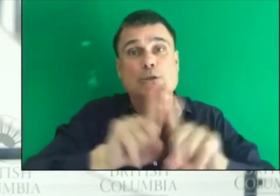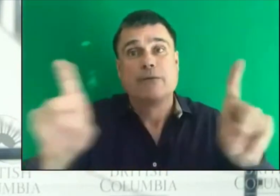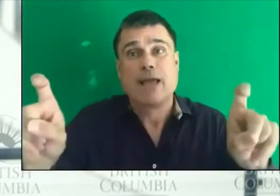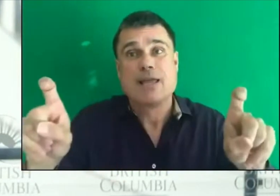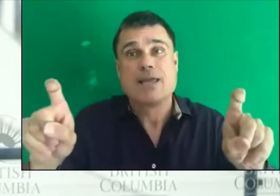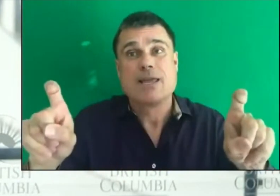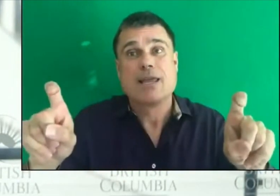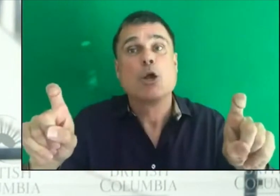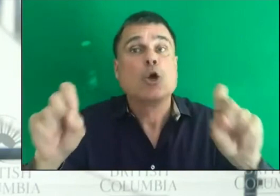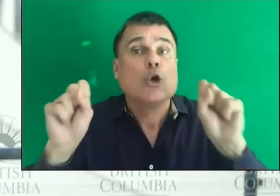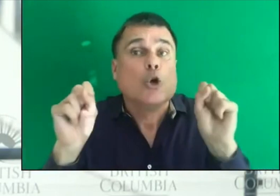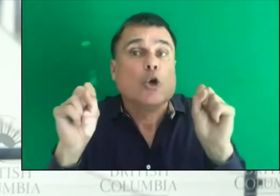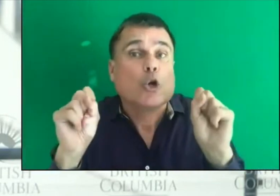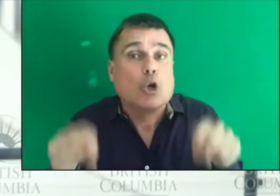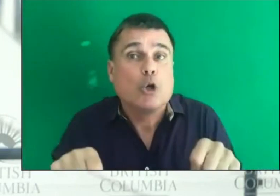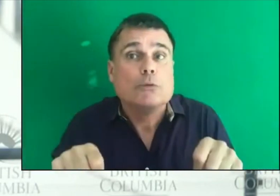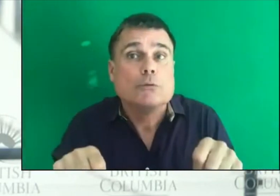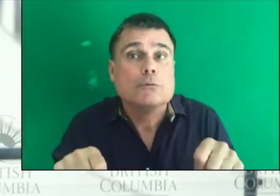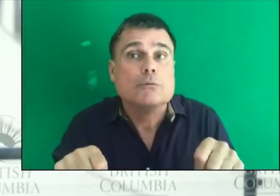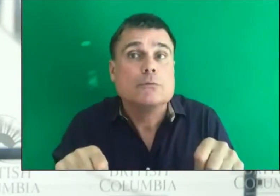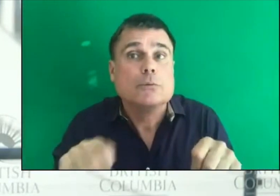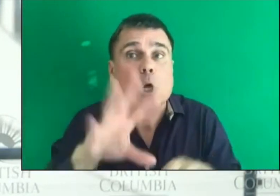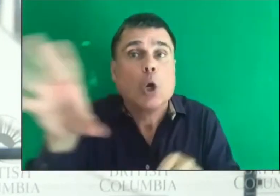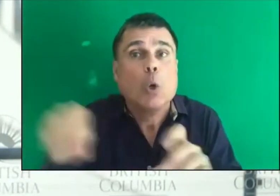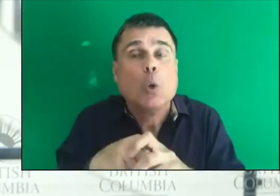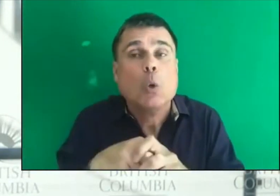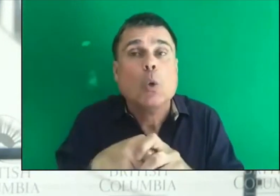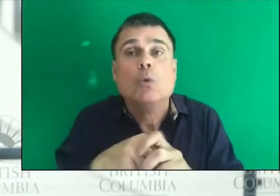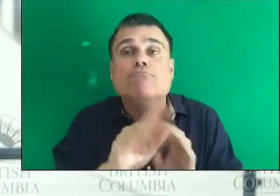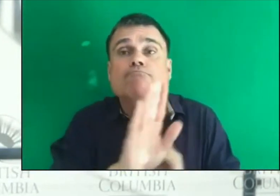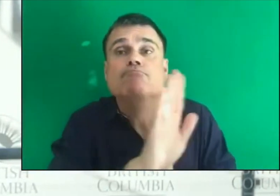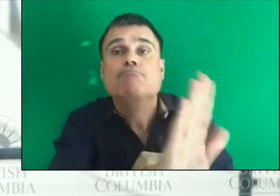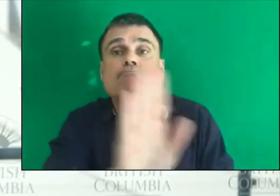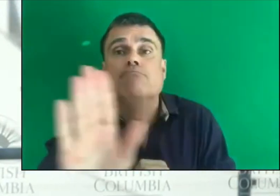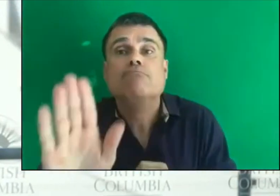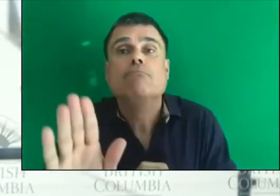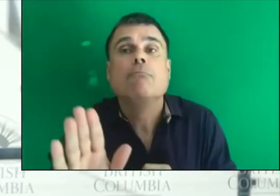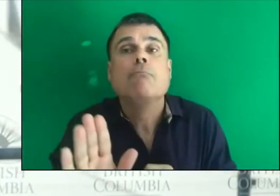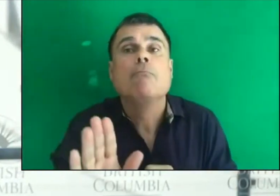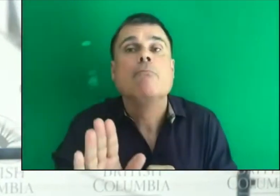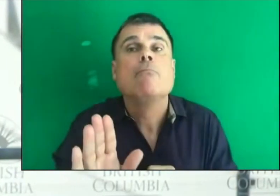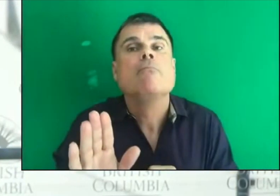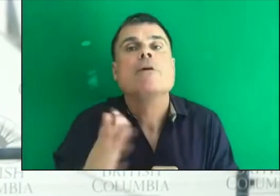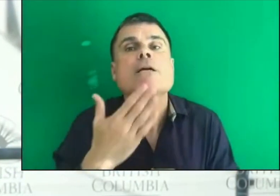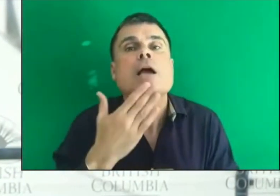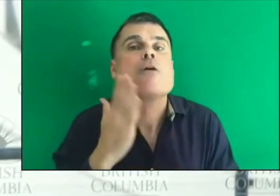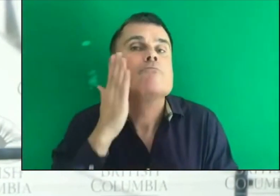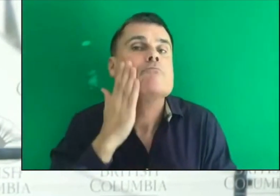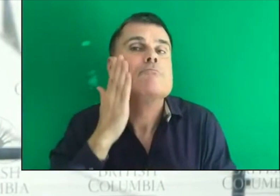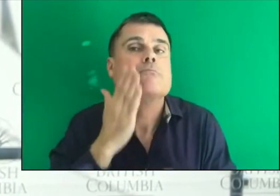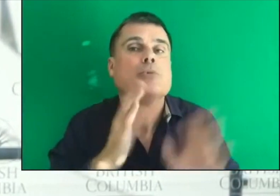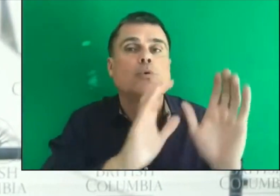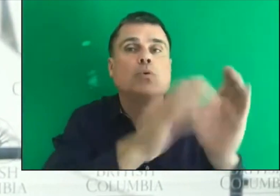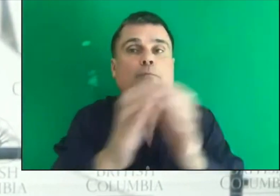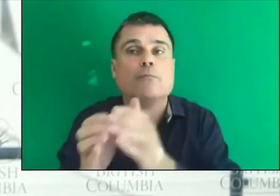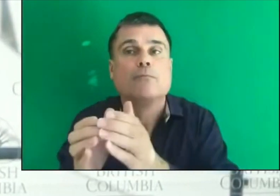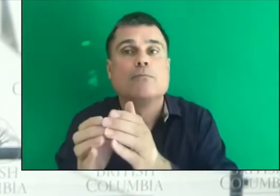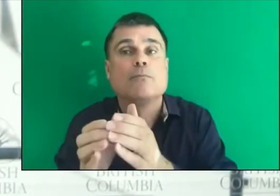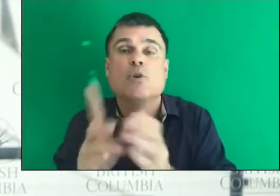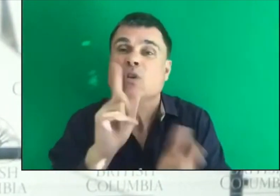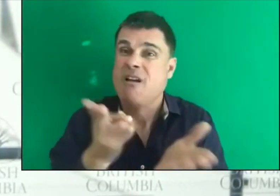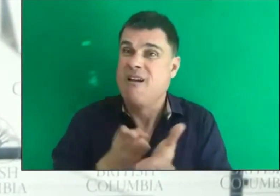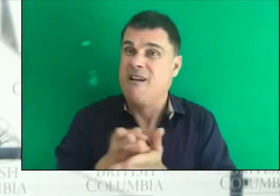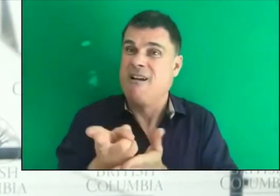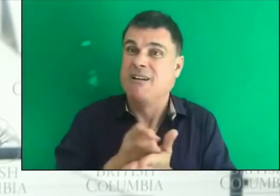time to actually enter that data, and it has not been collected in a systematic way. And though we tried through the summer, we